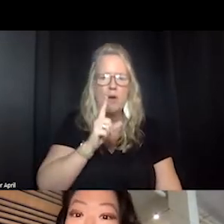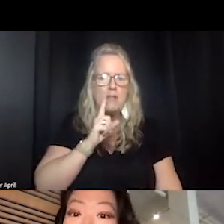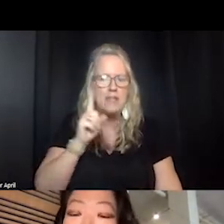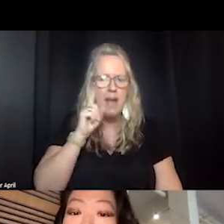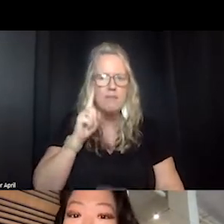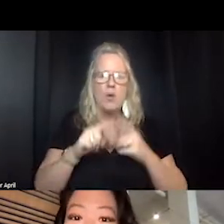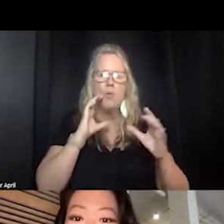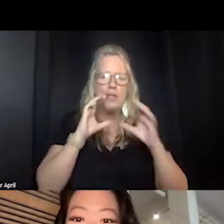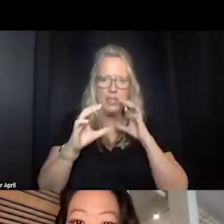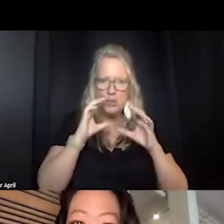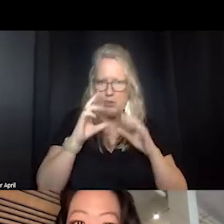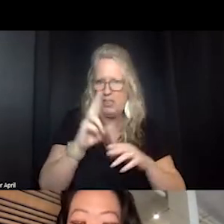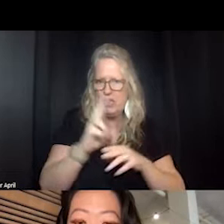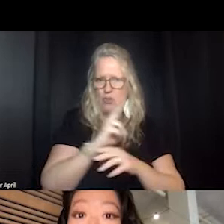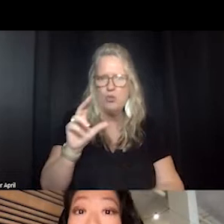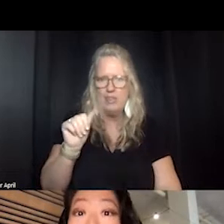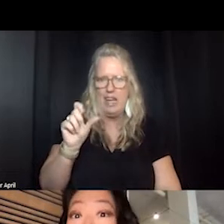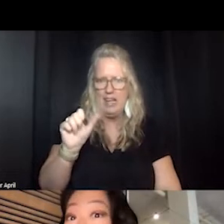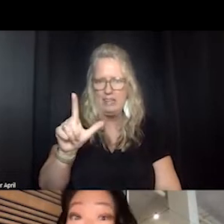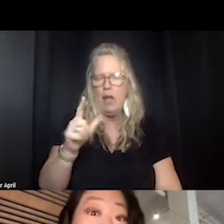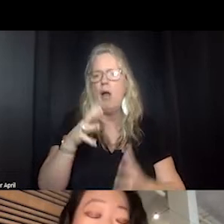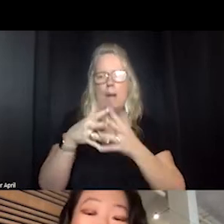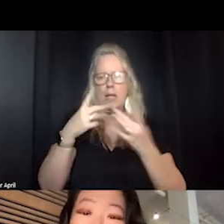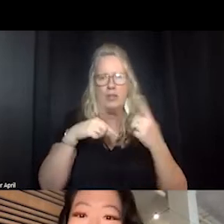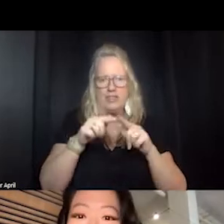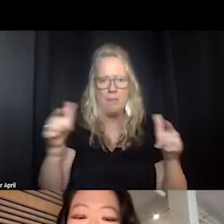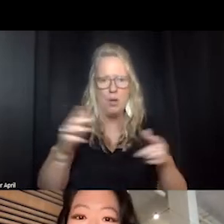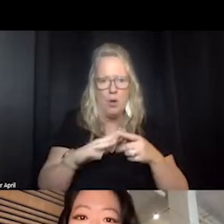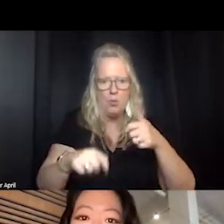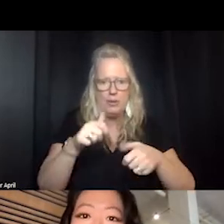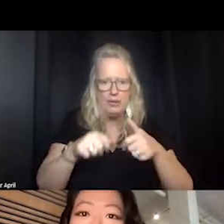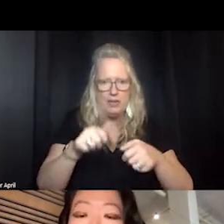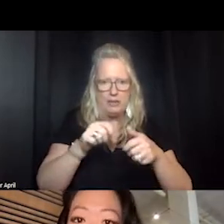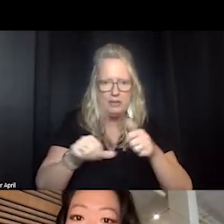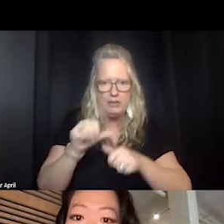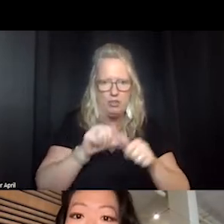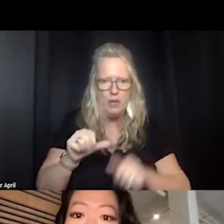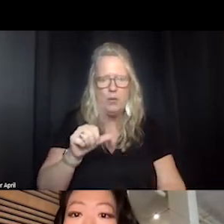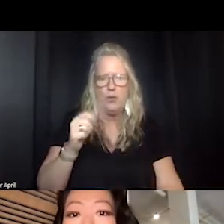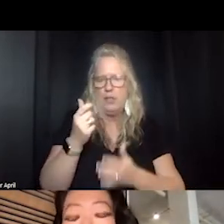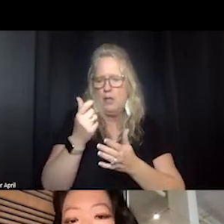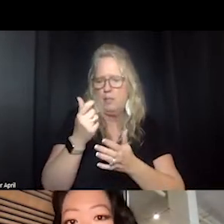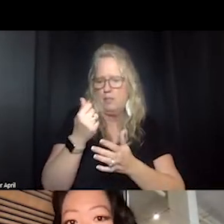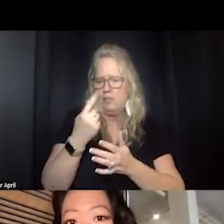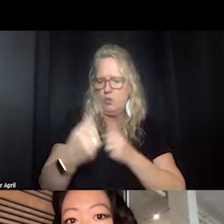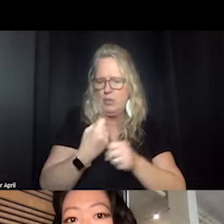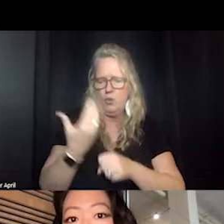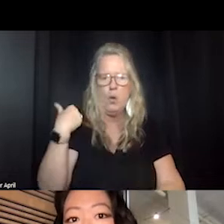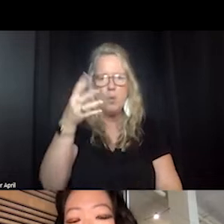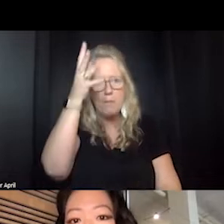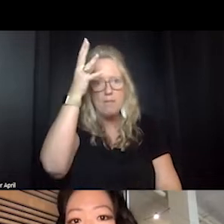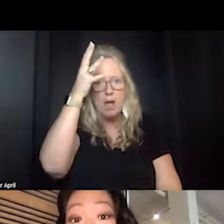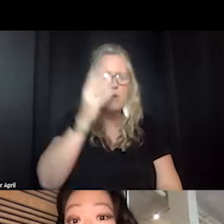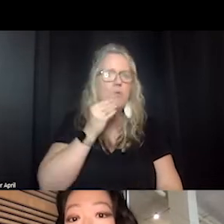communicate using American Sign Language, or we tend to text each other. A few years ago, when my father was home